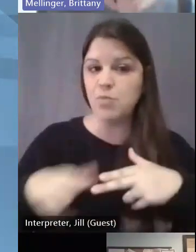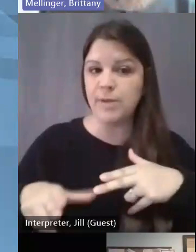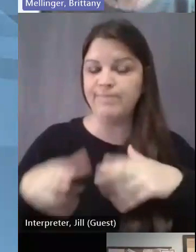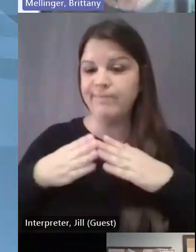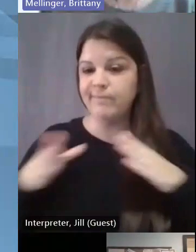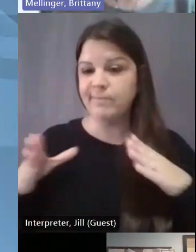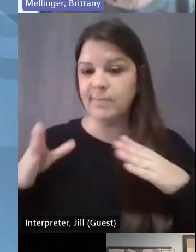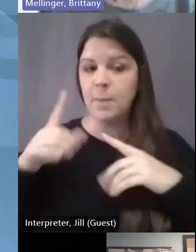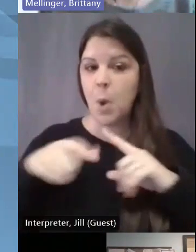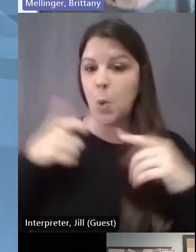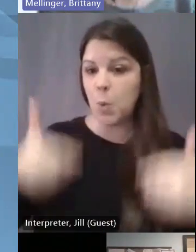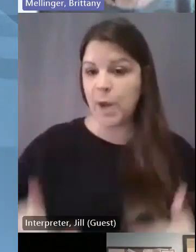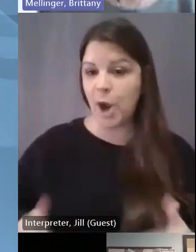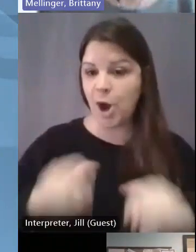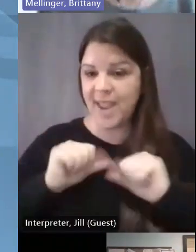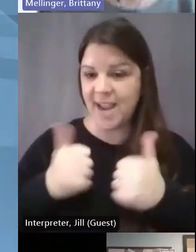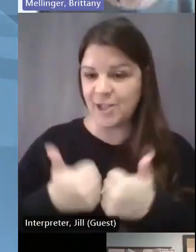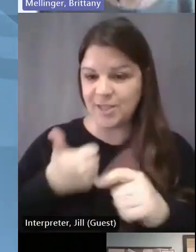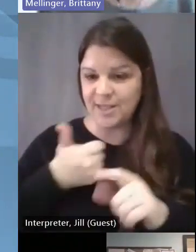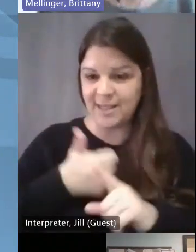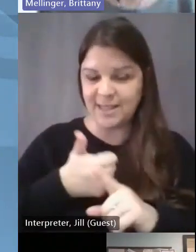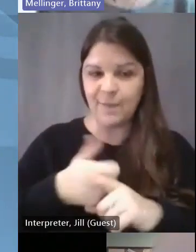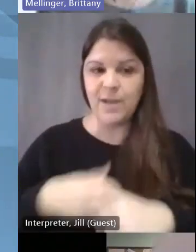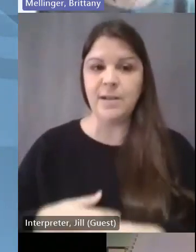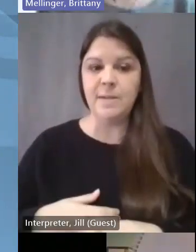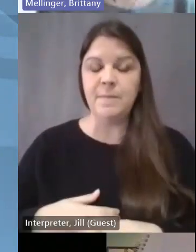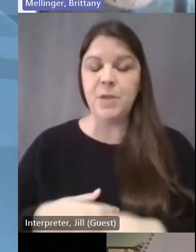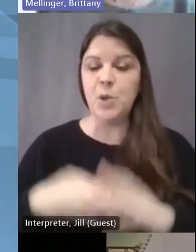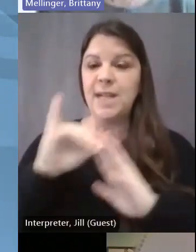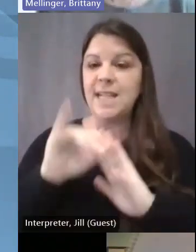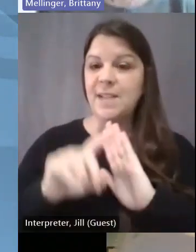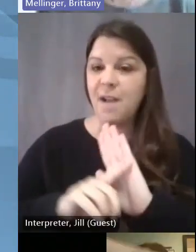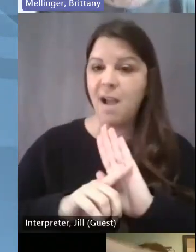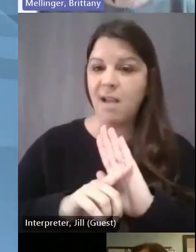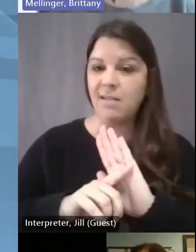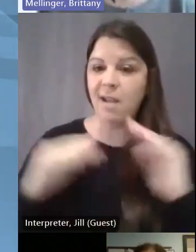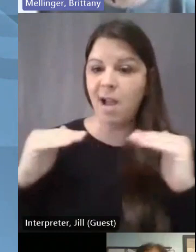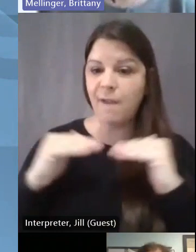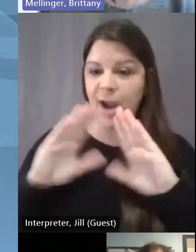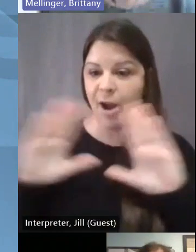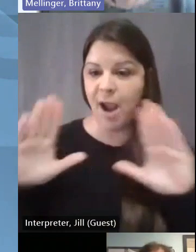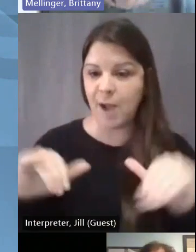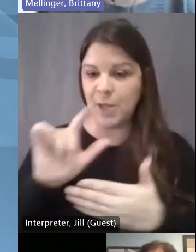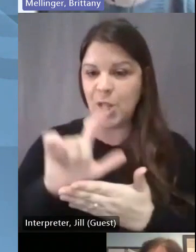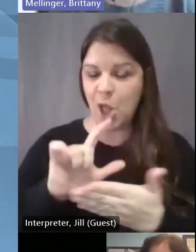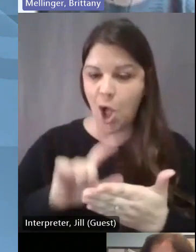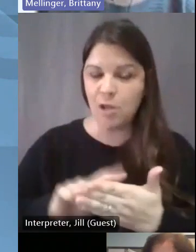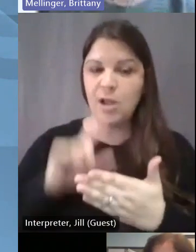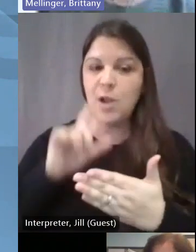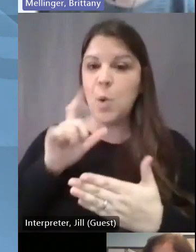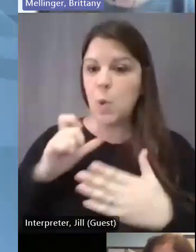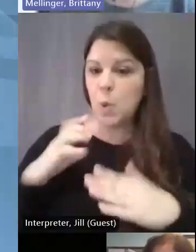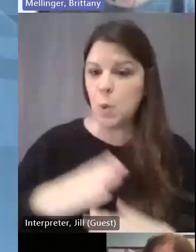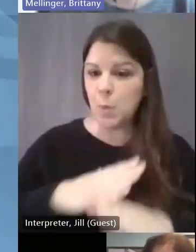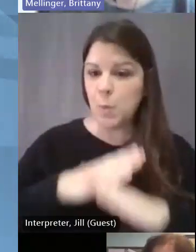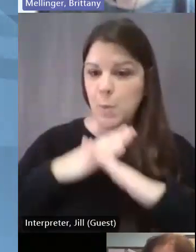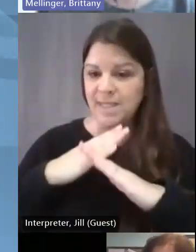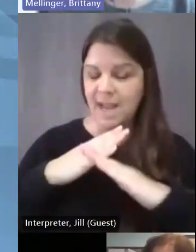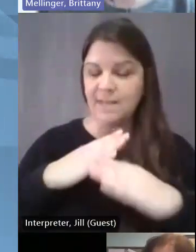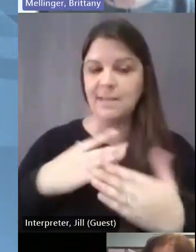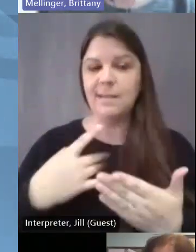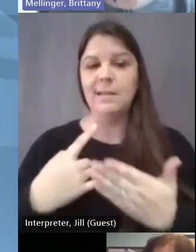of who we are as an agency. You'll be able to identify fair housing laws and protected classes. We'll